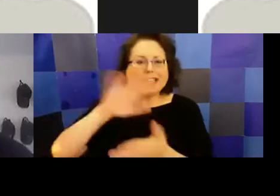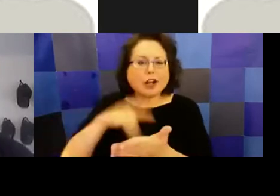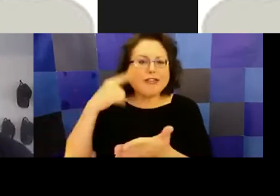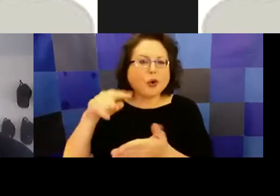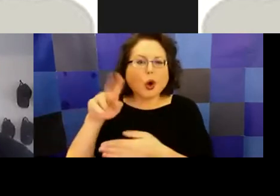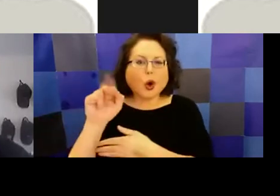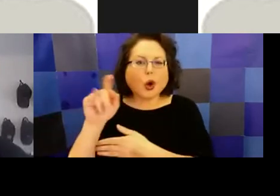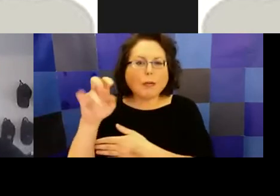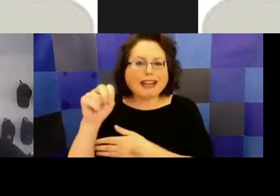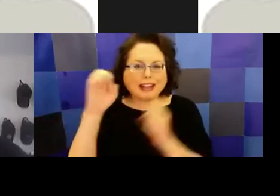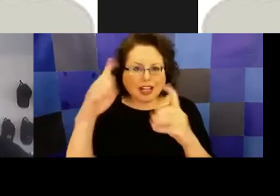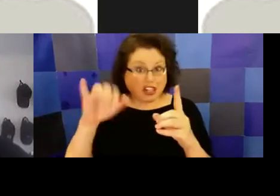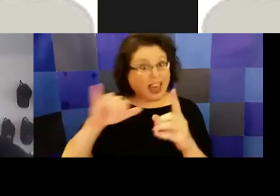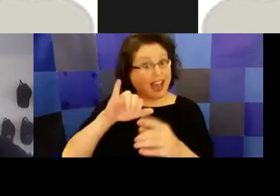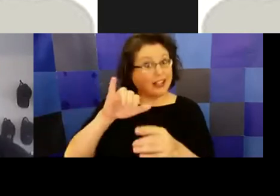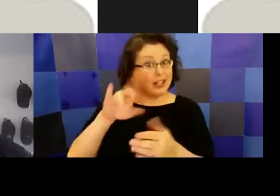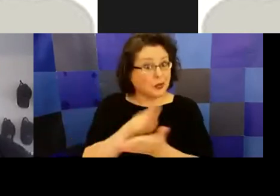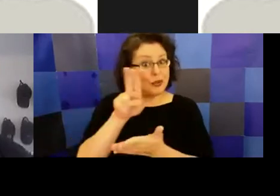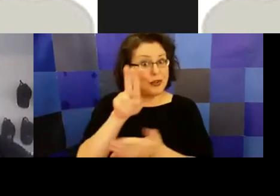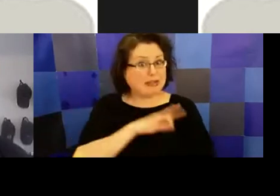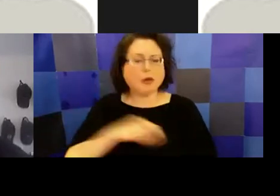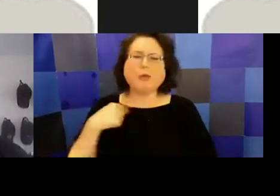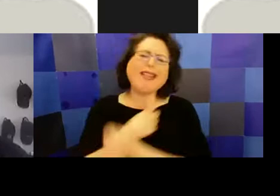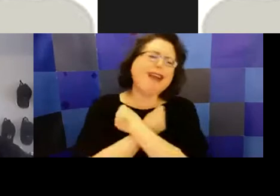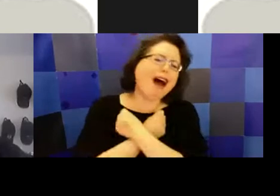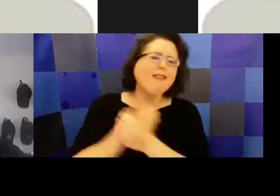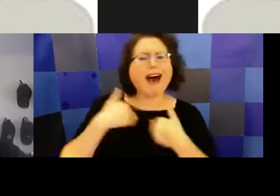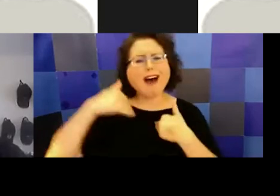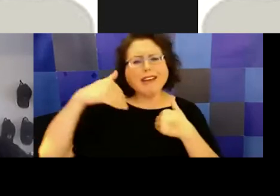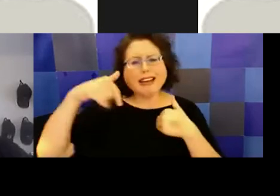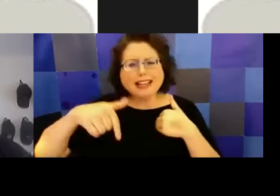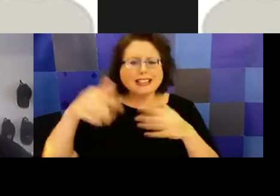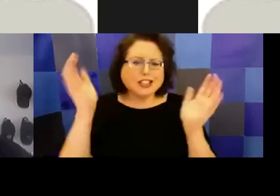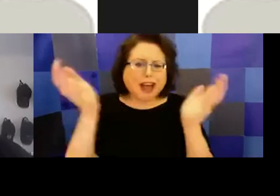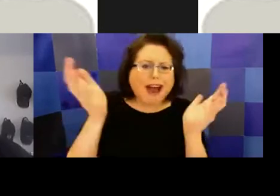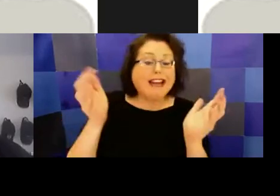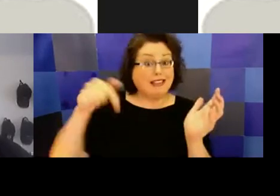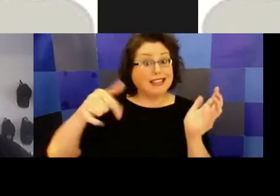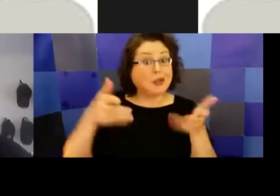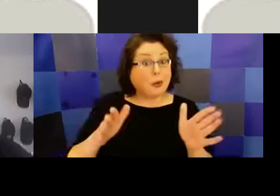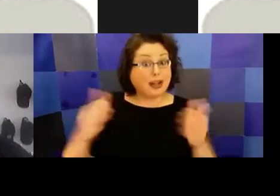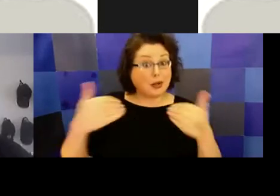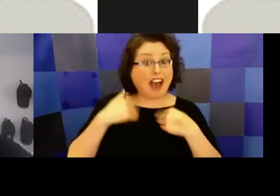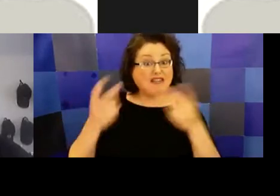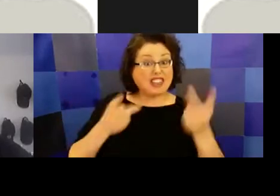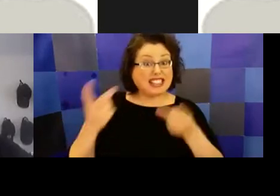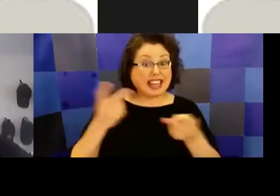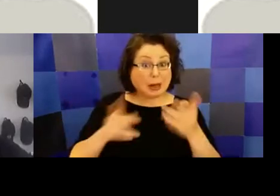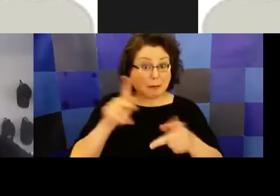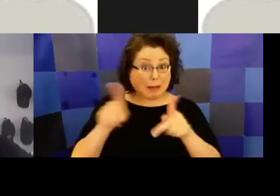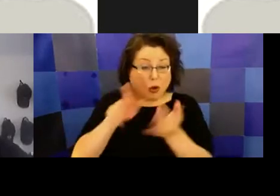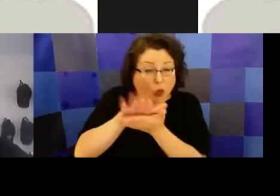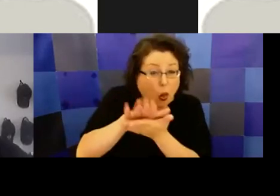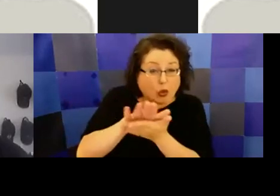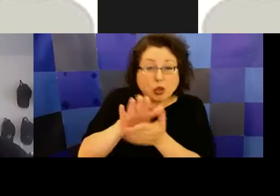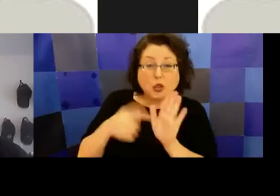Education at the University of Pittsburgh, we love hosting these talks because it's a way for us to bring visiting scholars and showcase their work